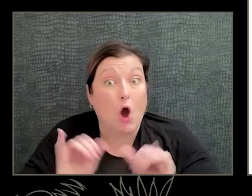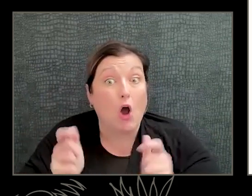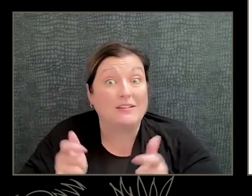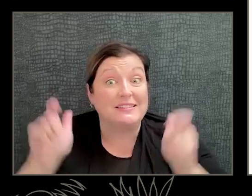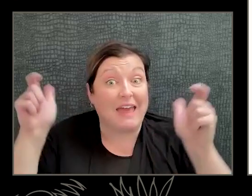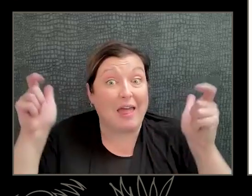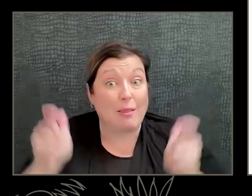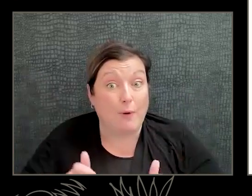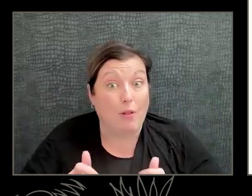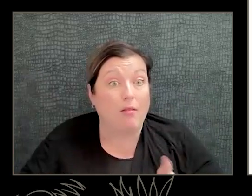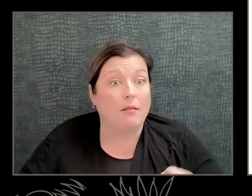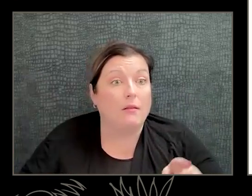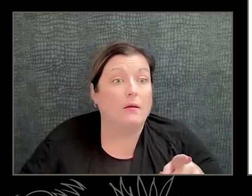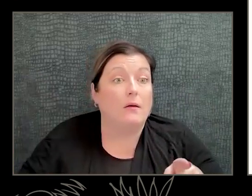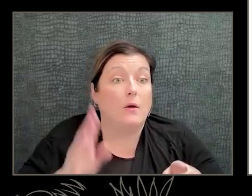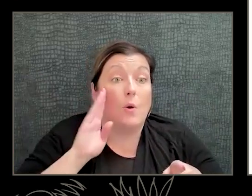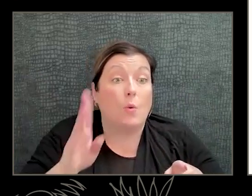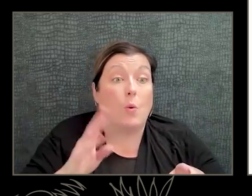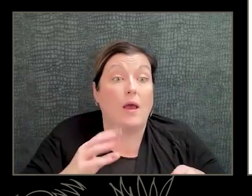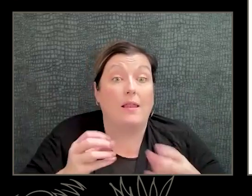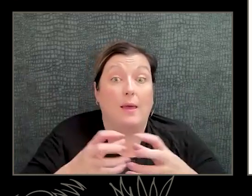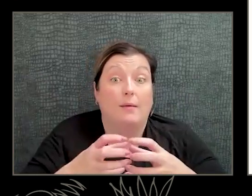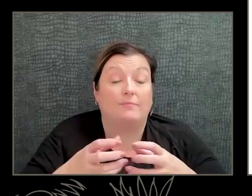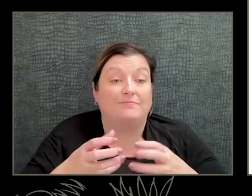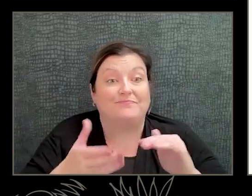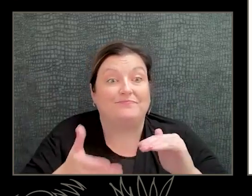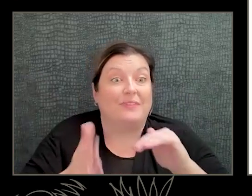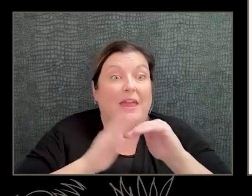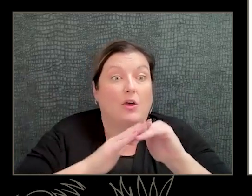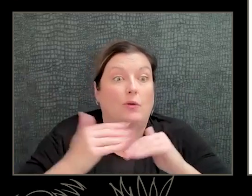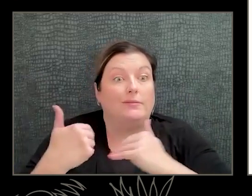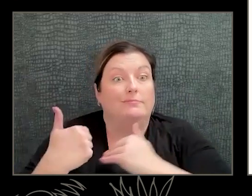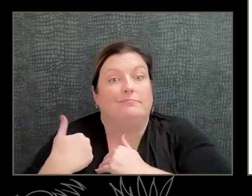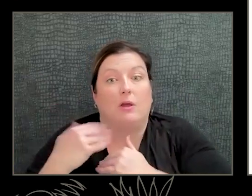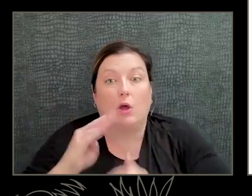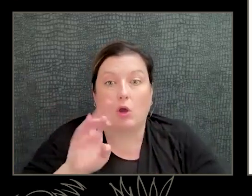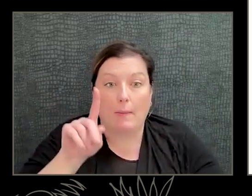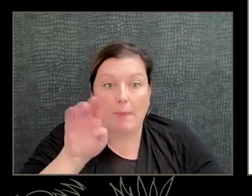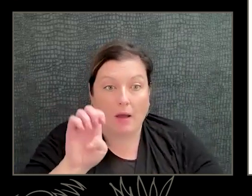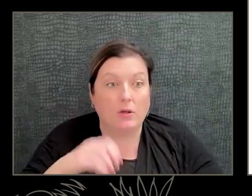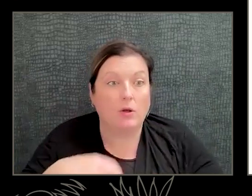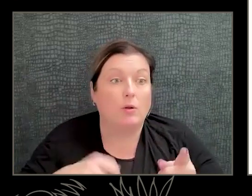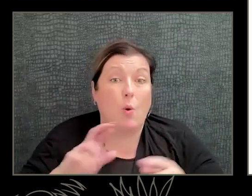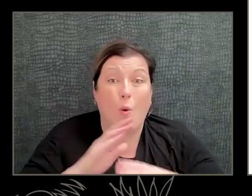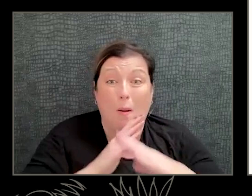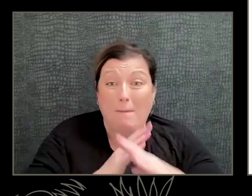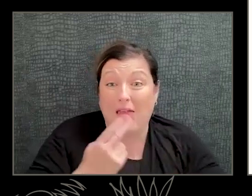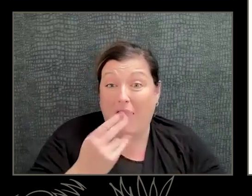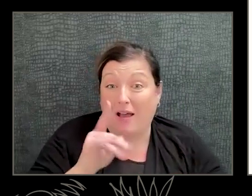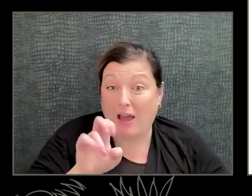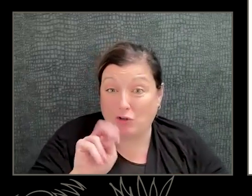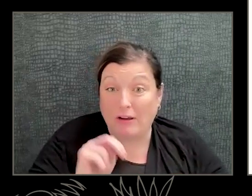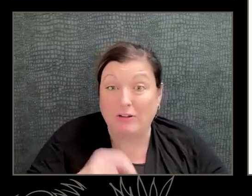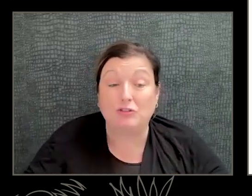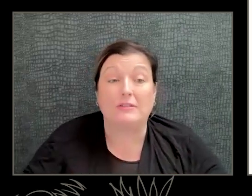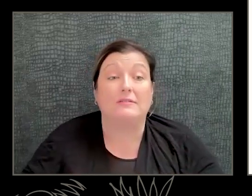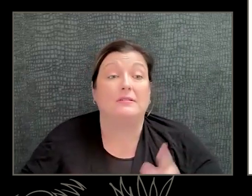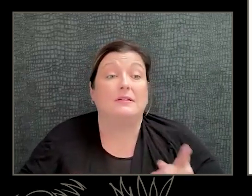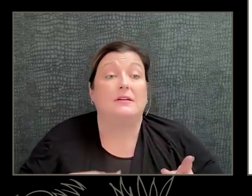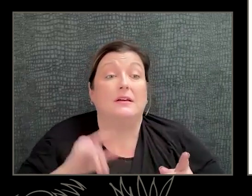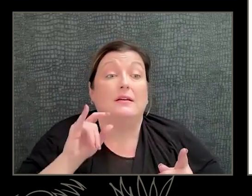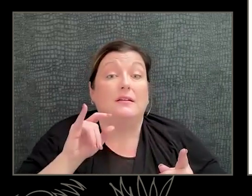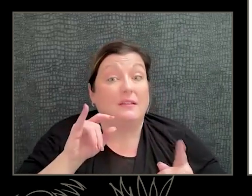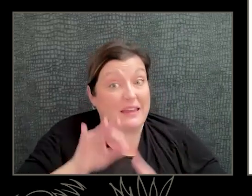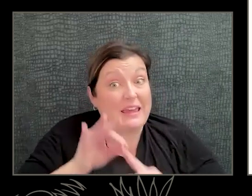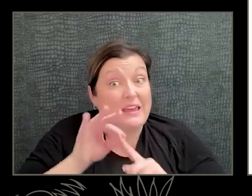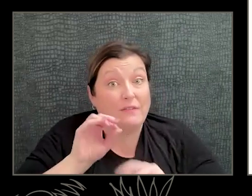to bloat your bundle or block your hydration? Super important, especially if you are going down the route of more server components or using a